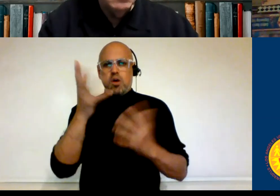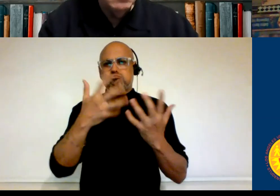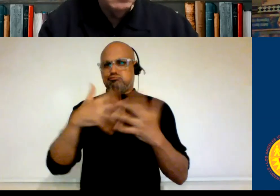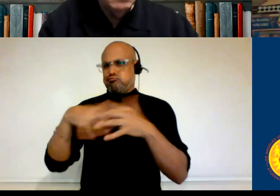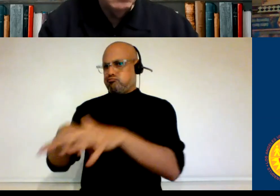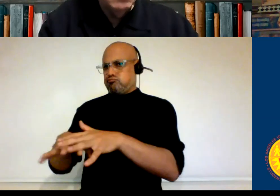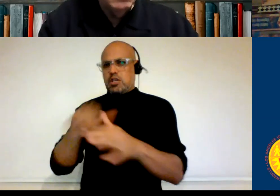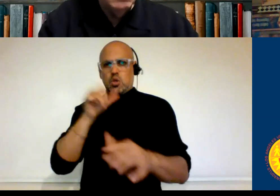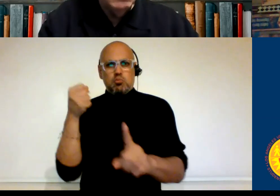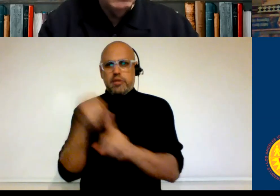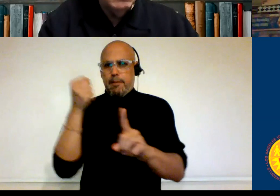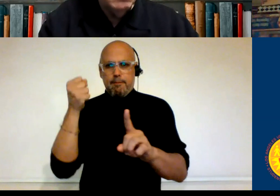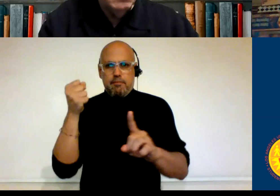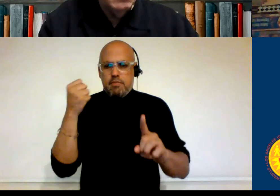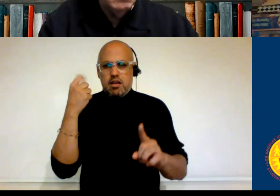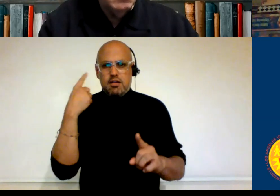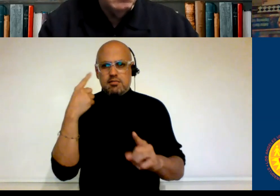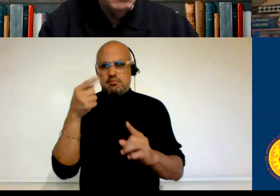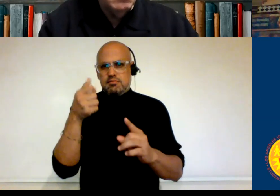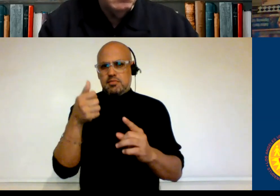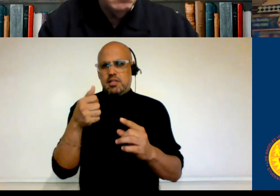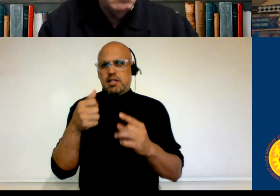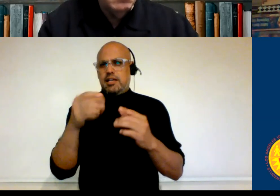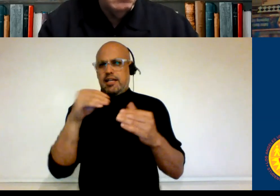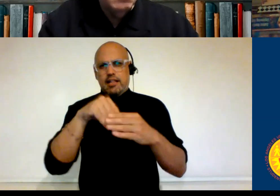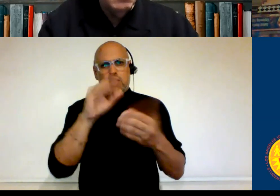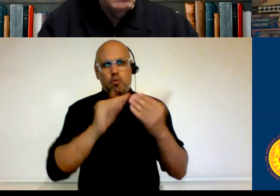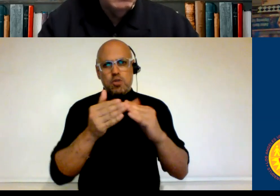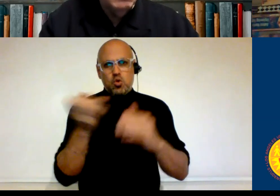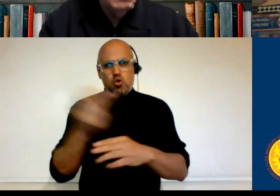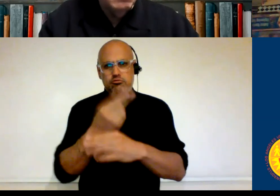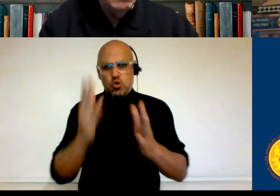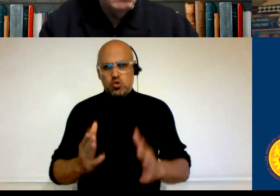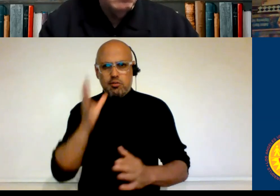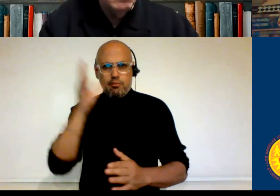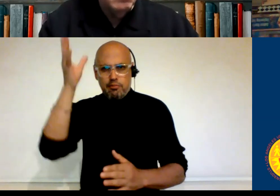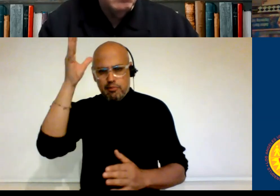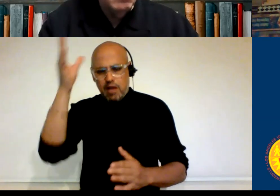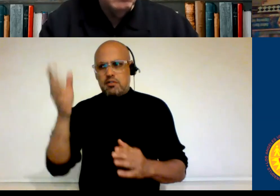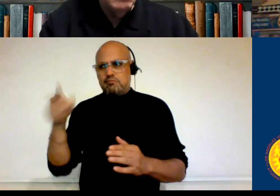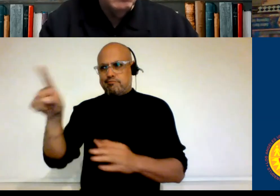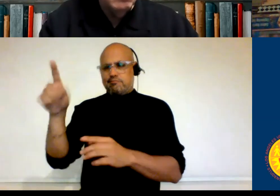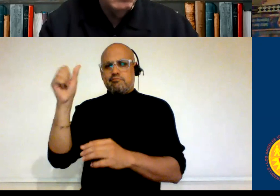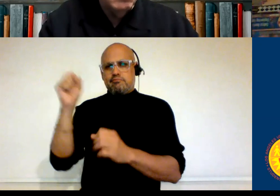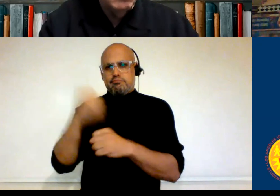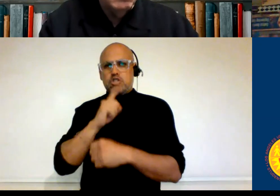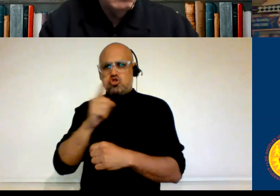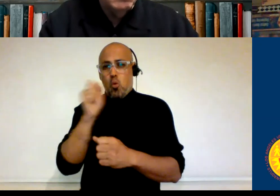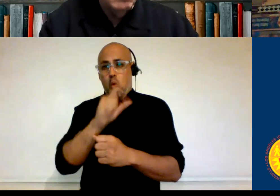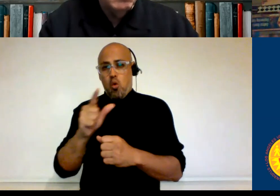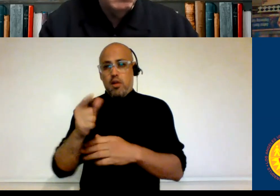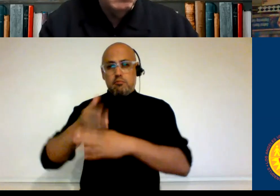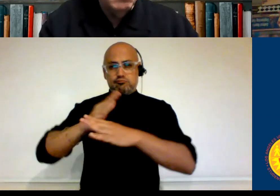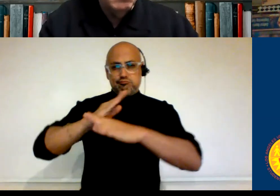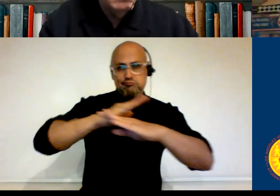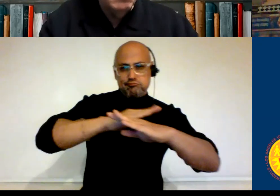any impact on the community and the users and the parents. We make sure we get all the precautions, because